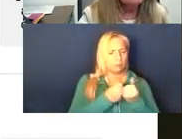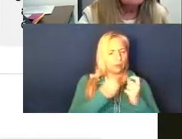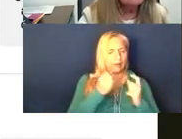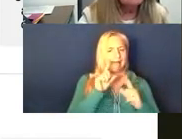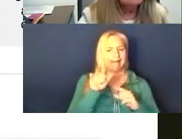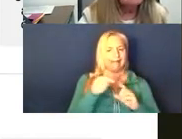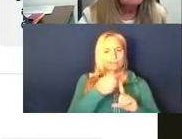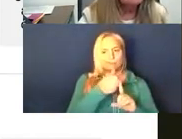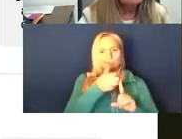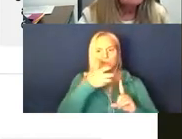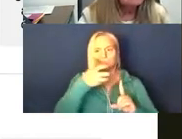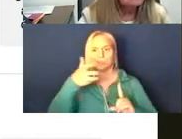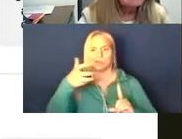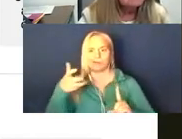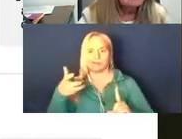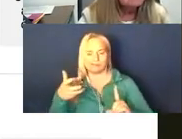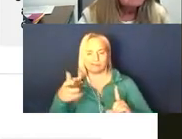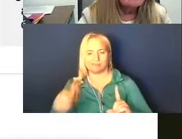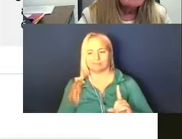we also